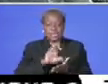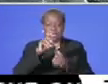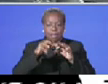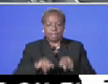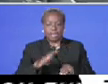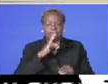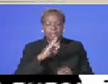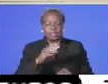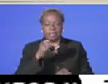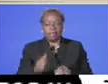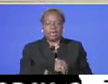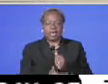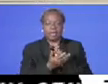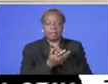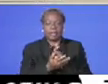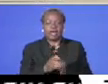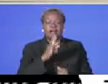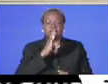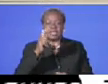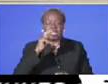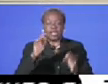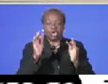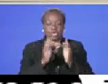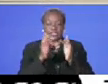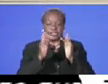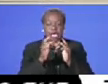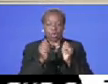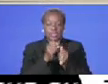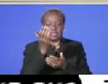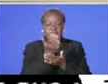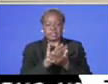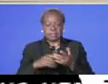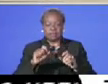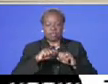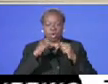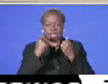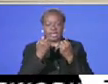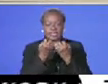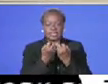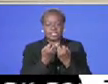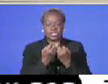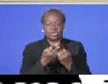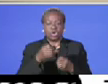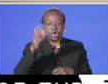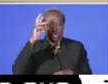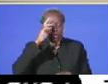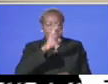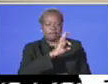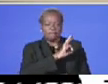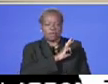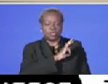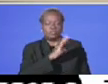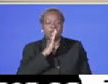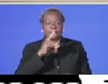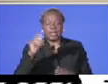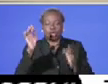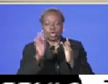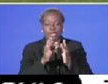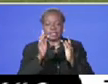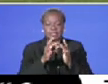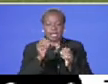in contact with some of those organizations via Rick Fox, who has been in contact with a lot of